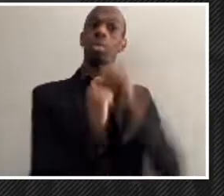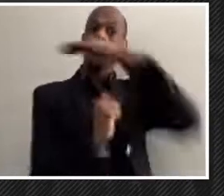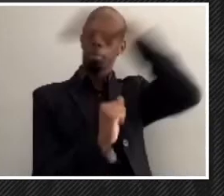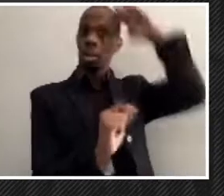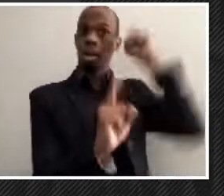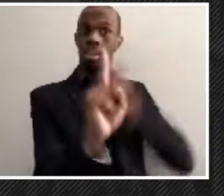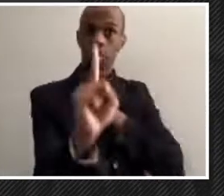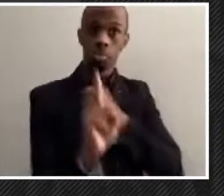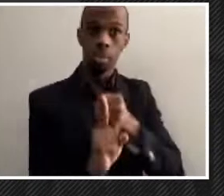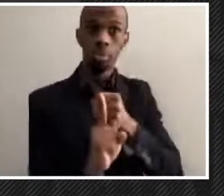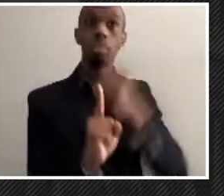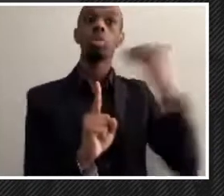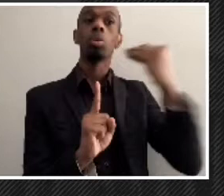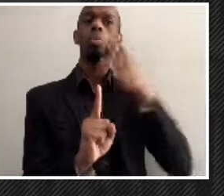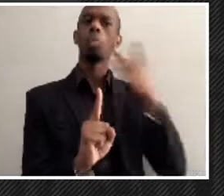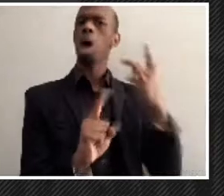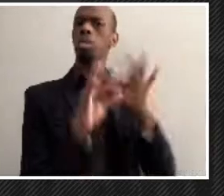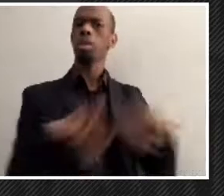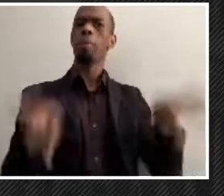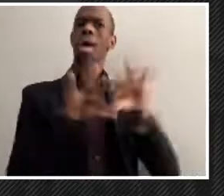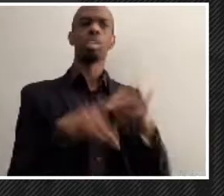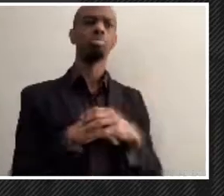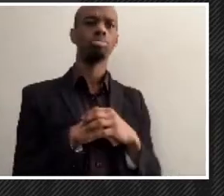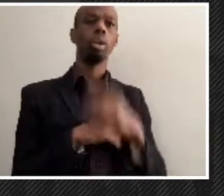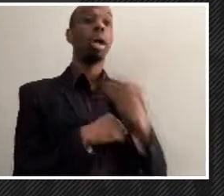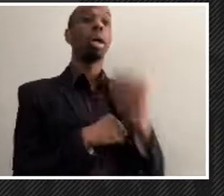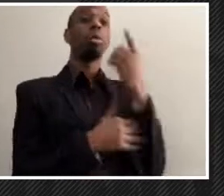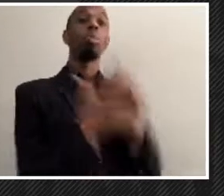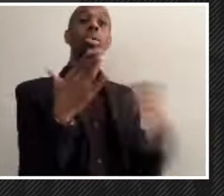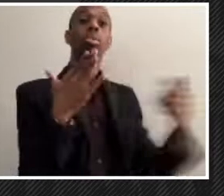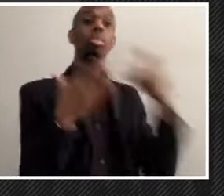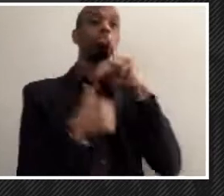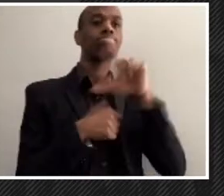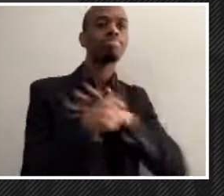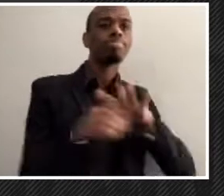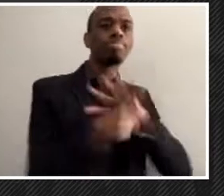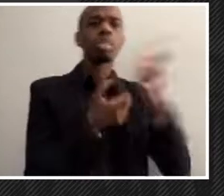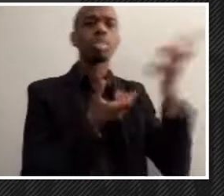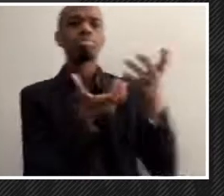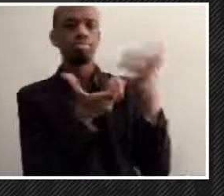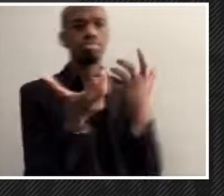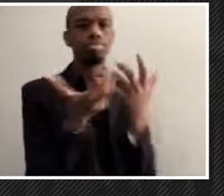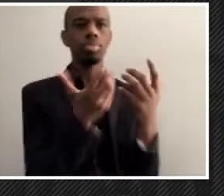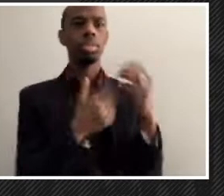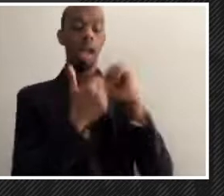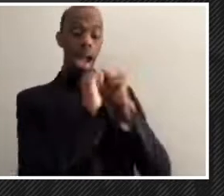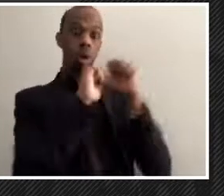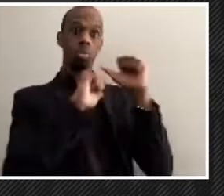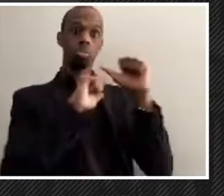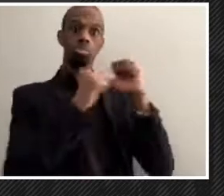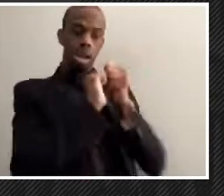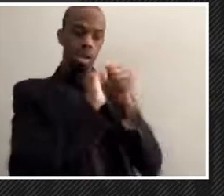of successful local or regional engagement? And what can we do to proactively